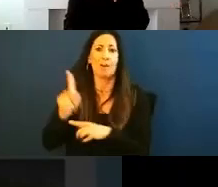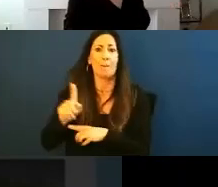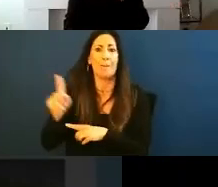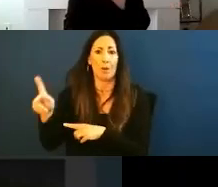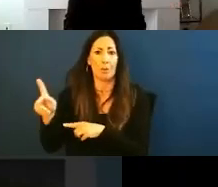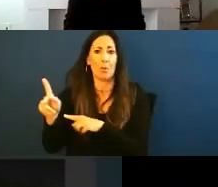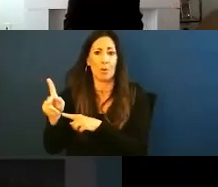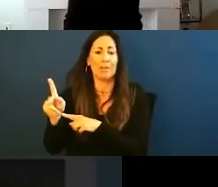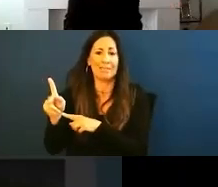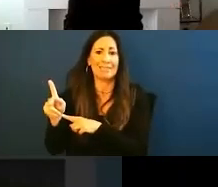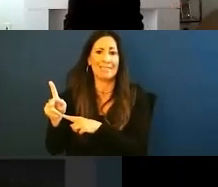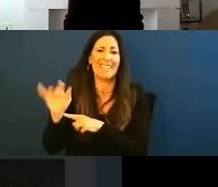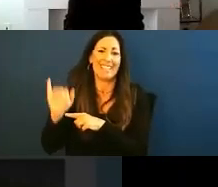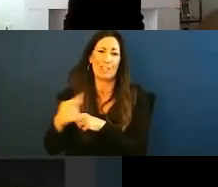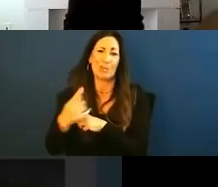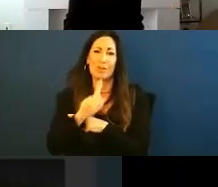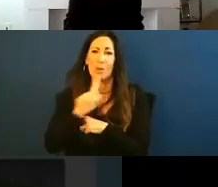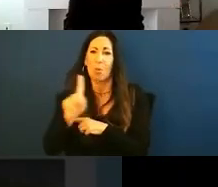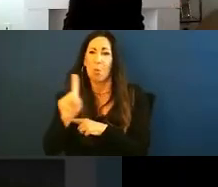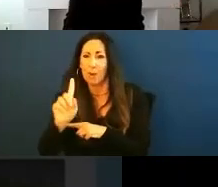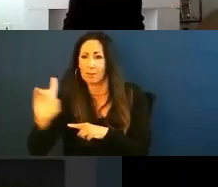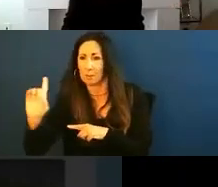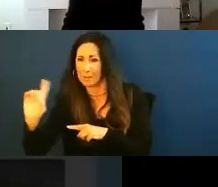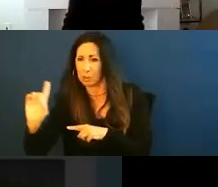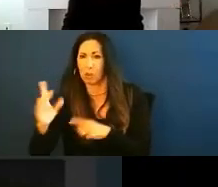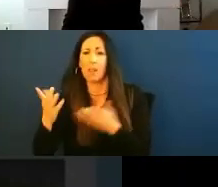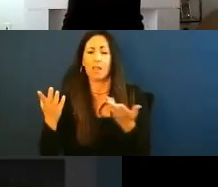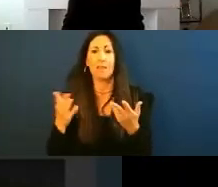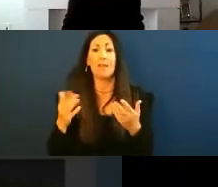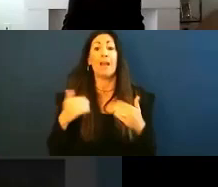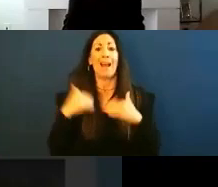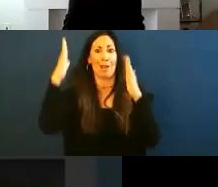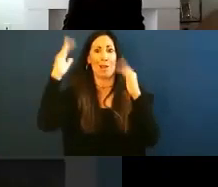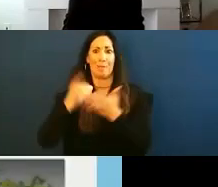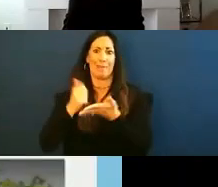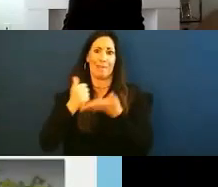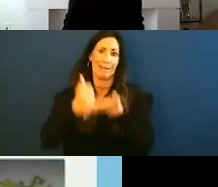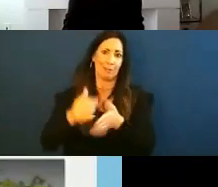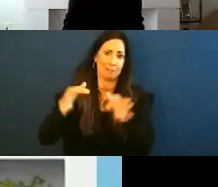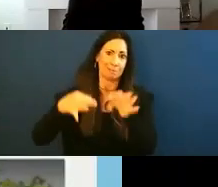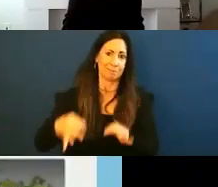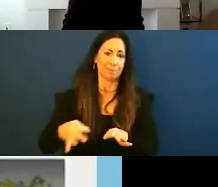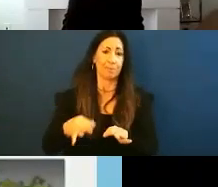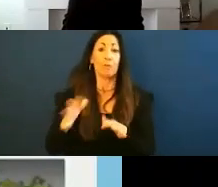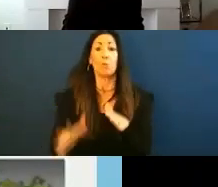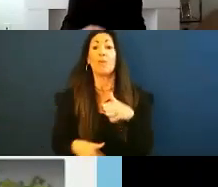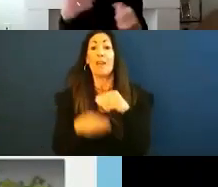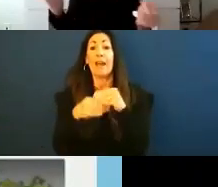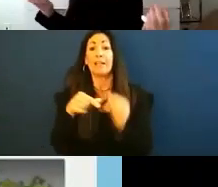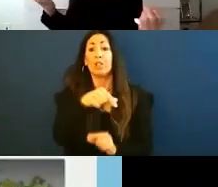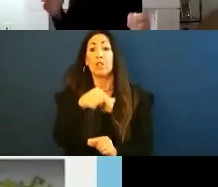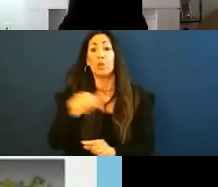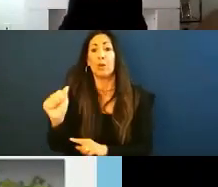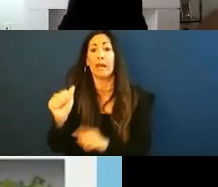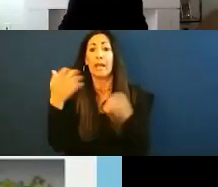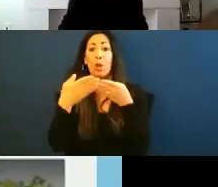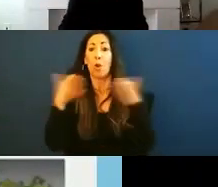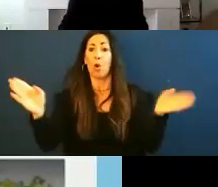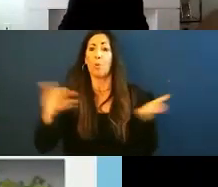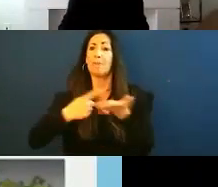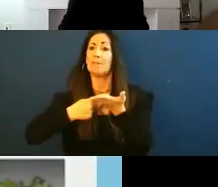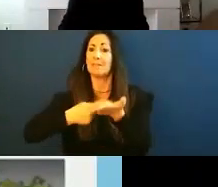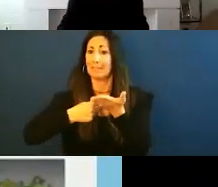that's really one-dimensional. I hope that helps. We've added 2 Q&A open discussion